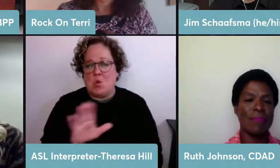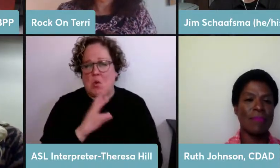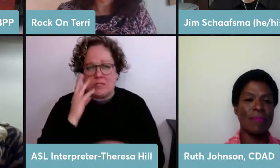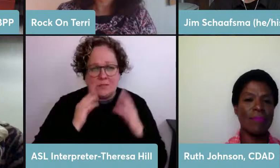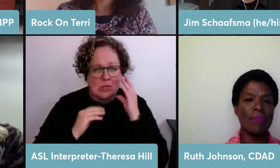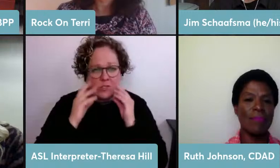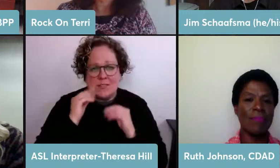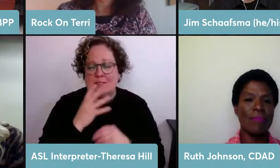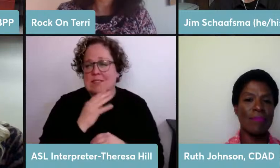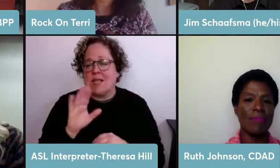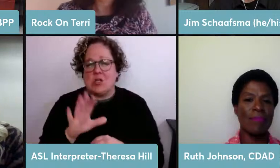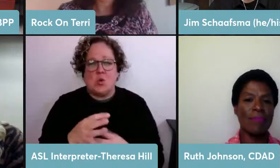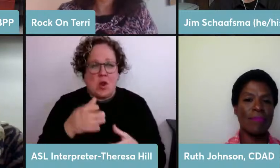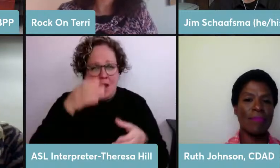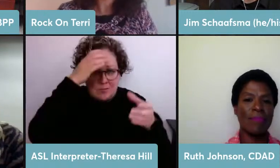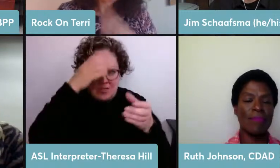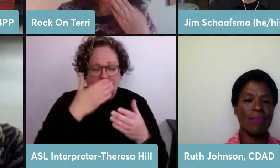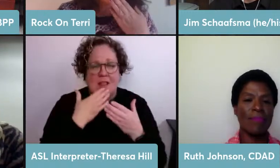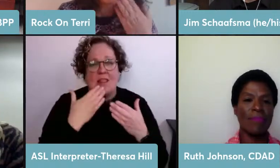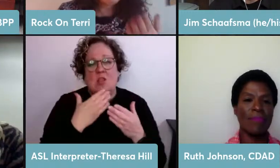expertise. Thank you so much.